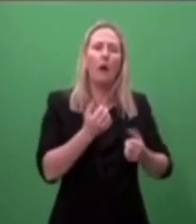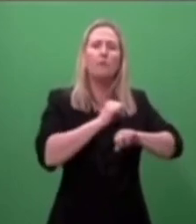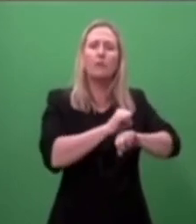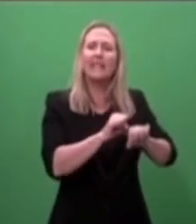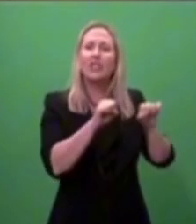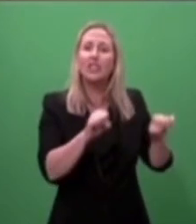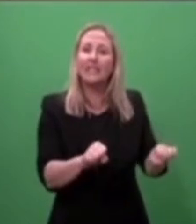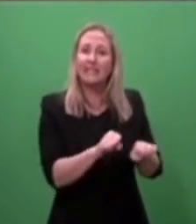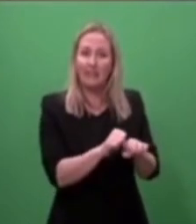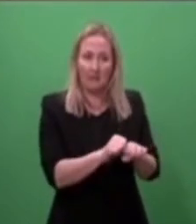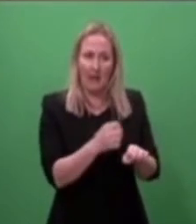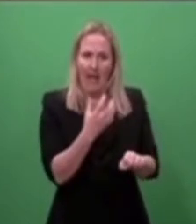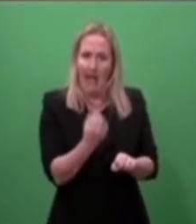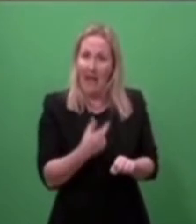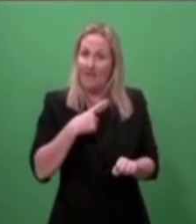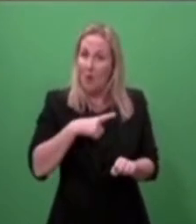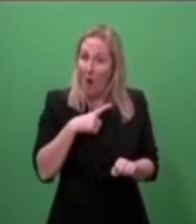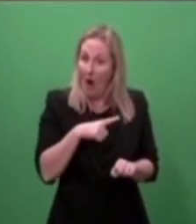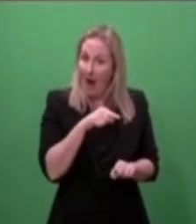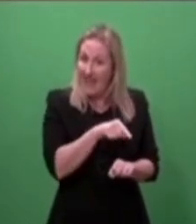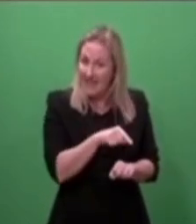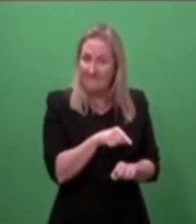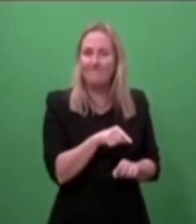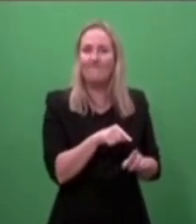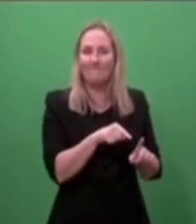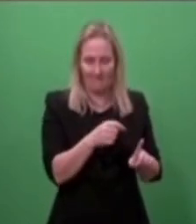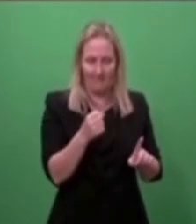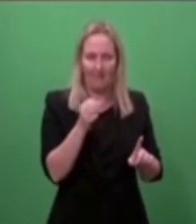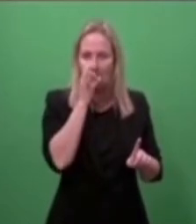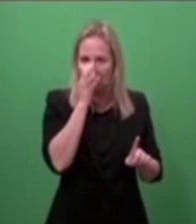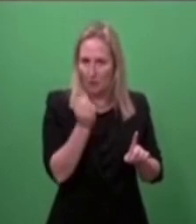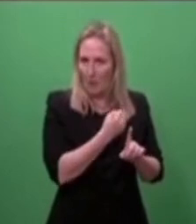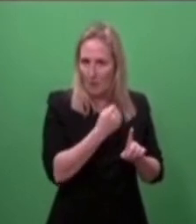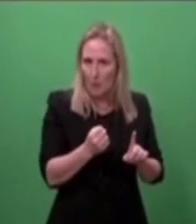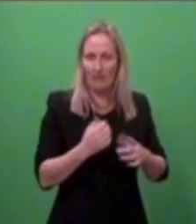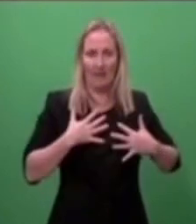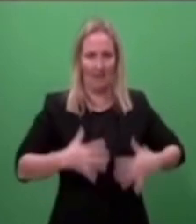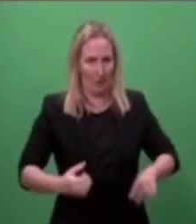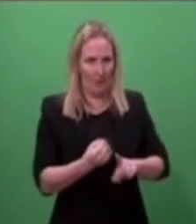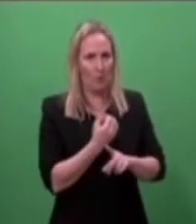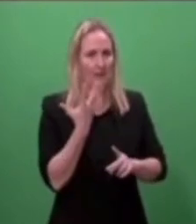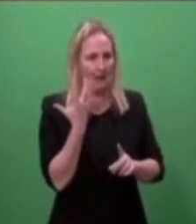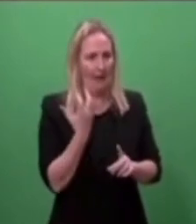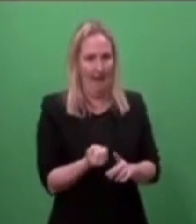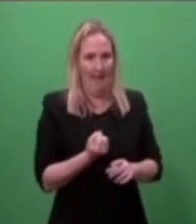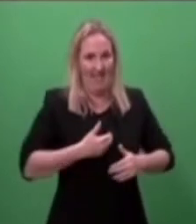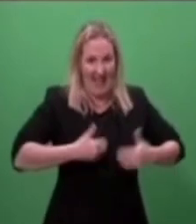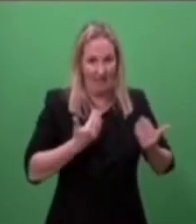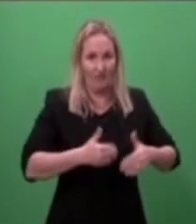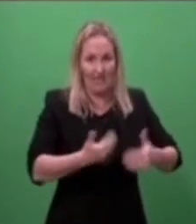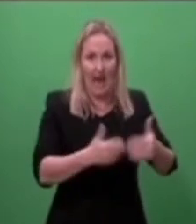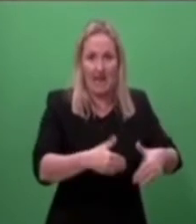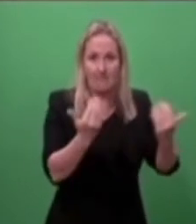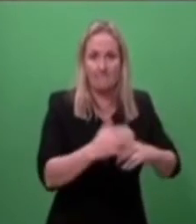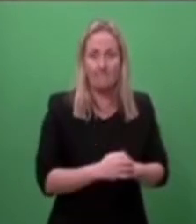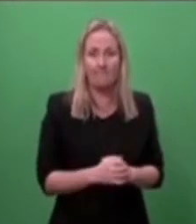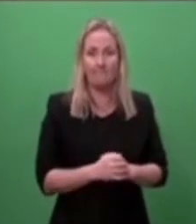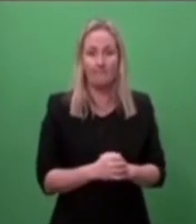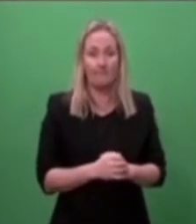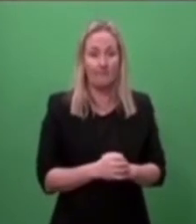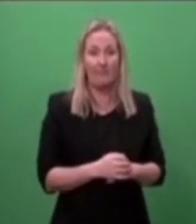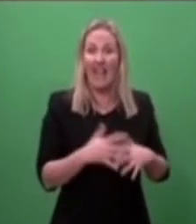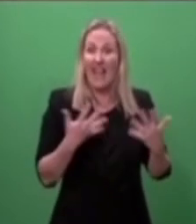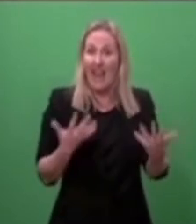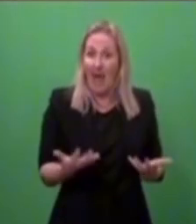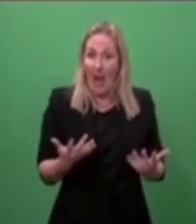sexual violence being part of their everyday lives. And it is unacceptable to remove a child from harm only to place them